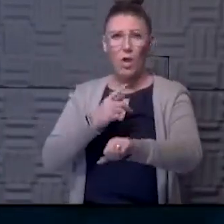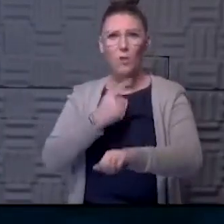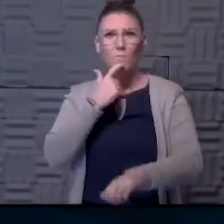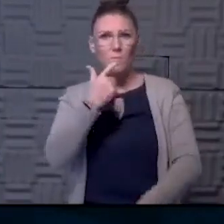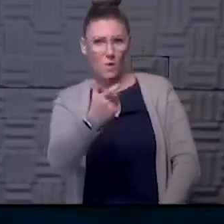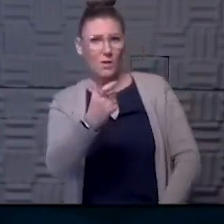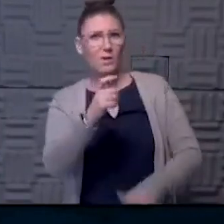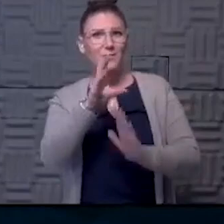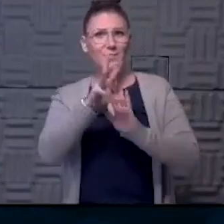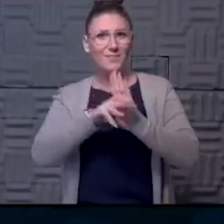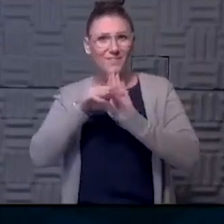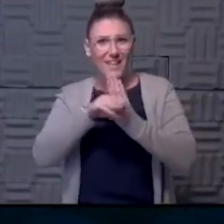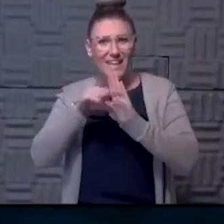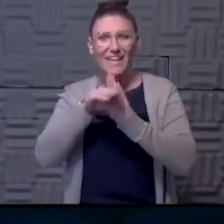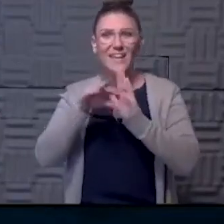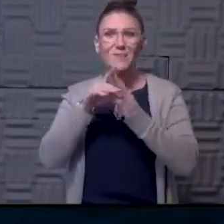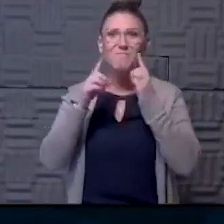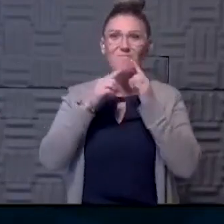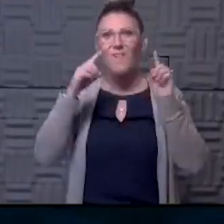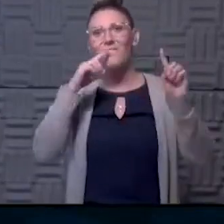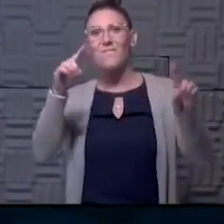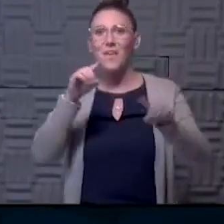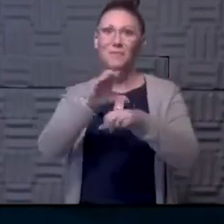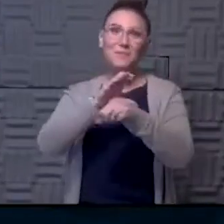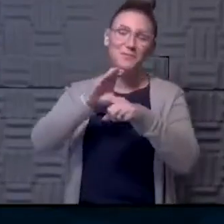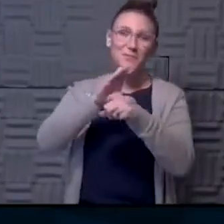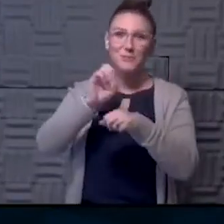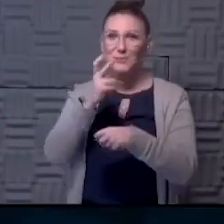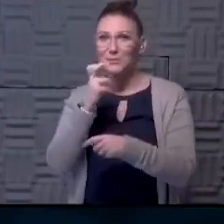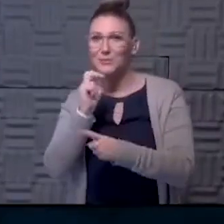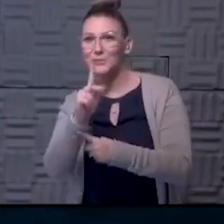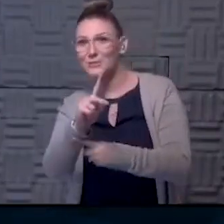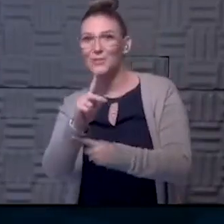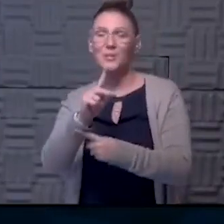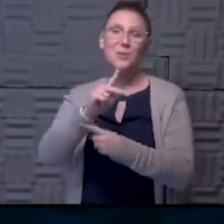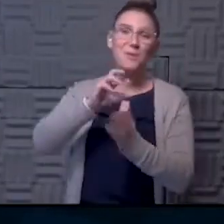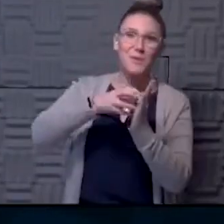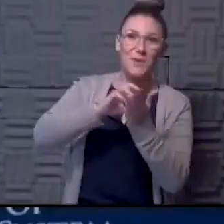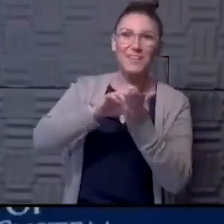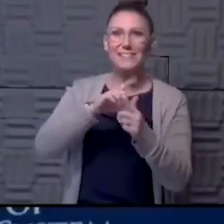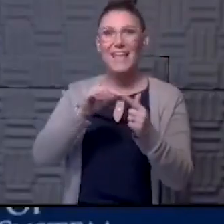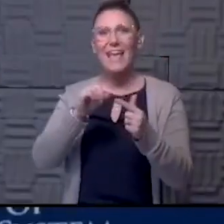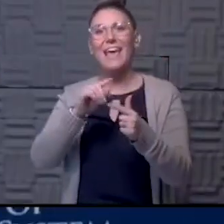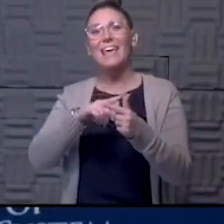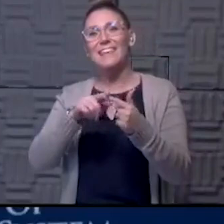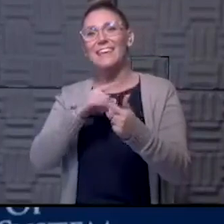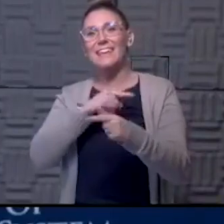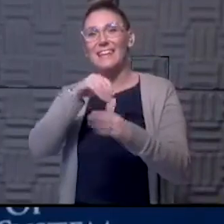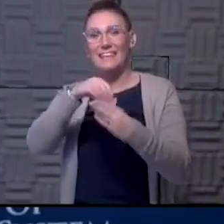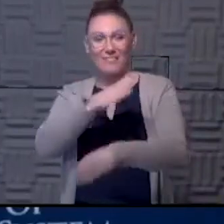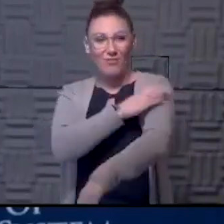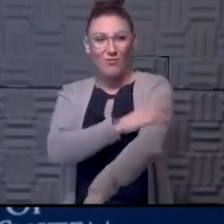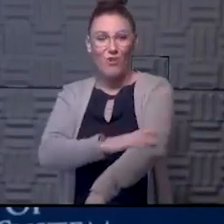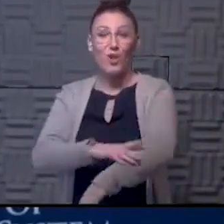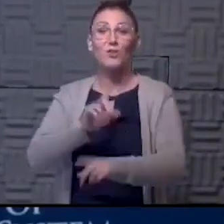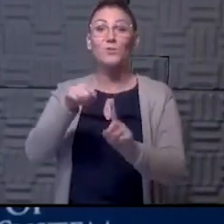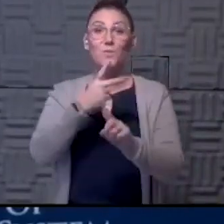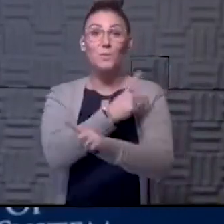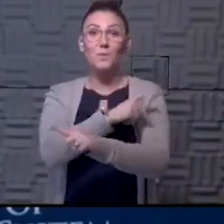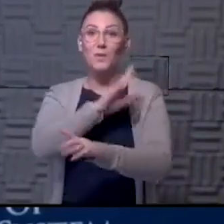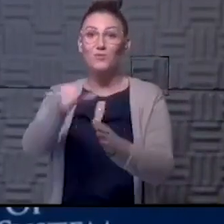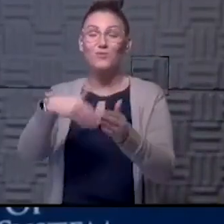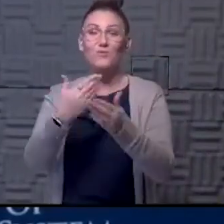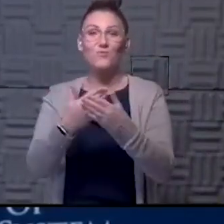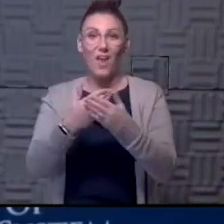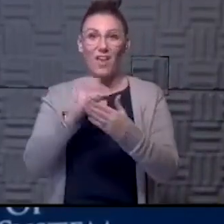of the famous Amos chocolate chip cookies, and then there was something in the arm, too. I'm not sure what that was about. Yeah. So as a patient arrives to the infusion